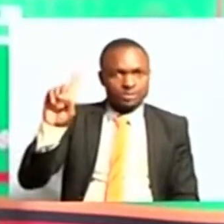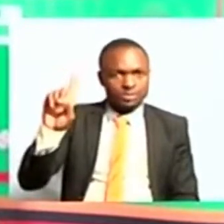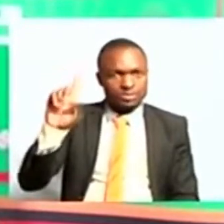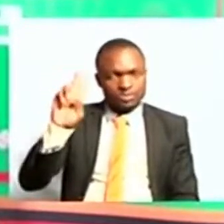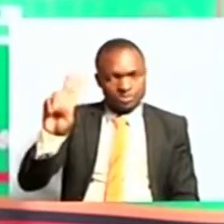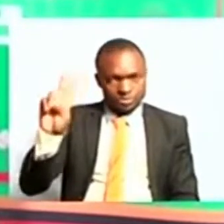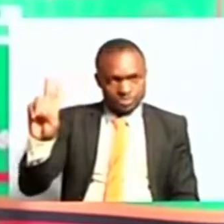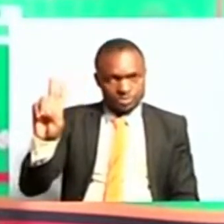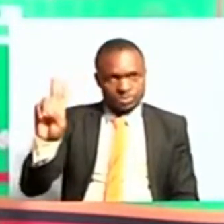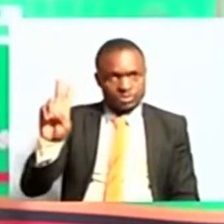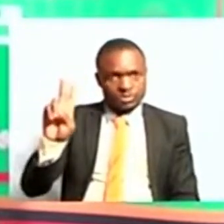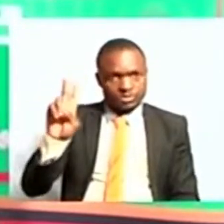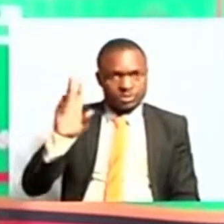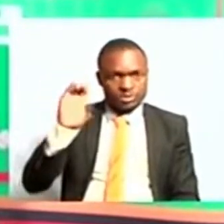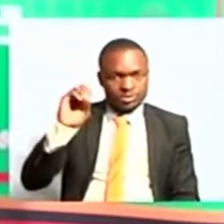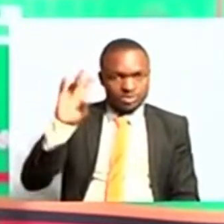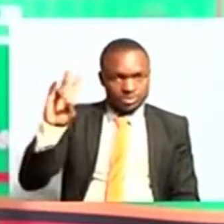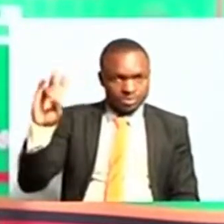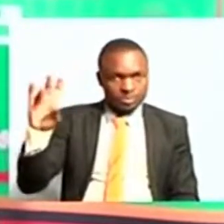0772-832-122, and our text line is